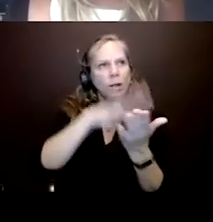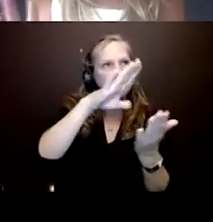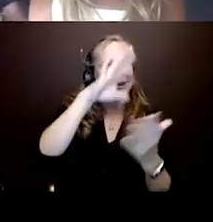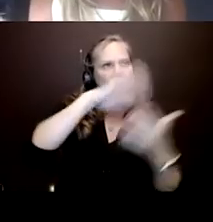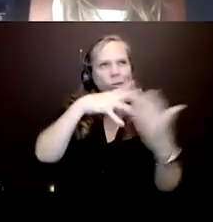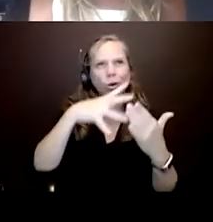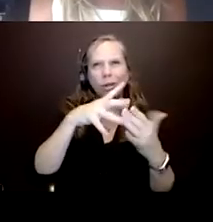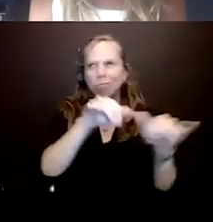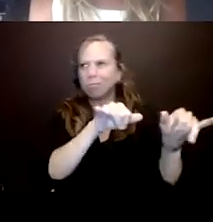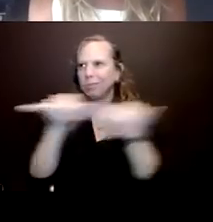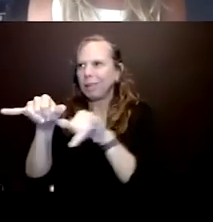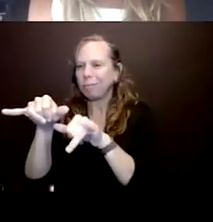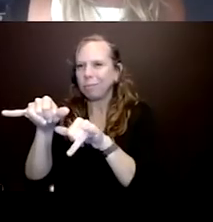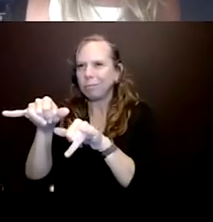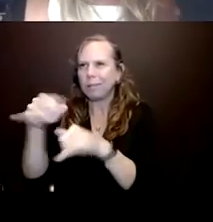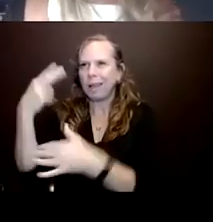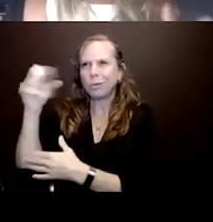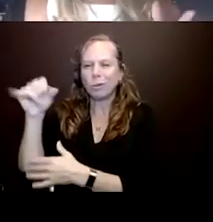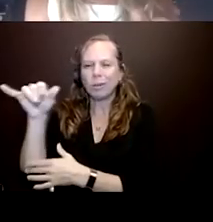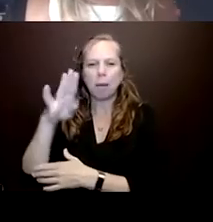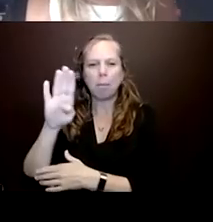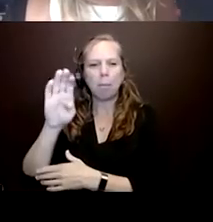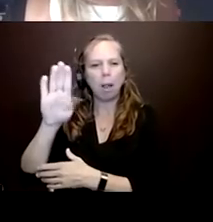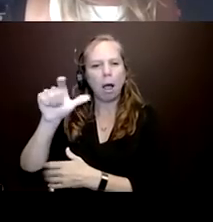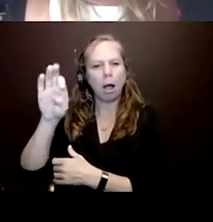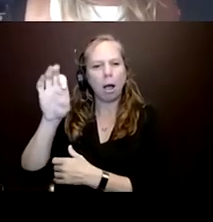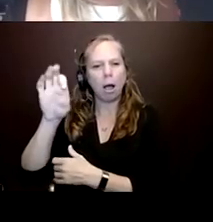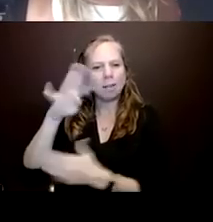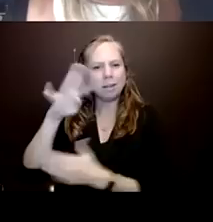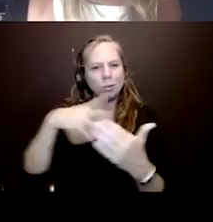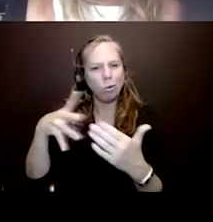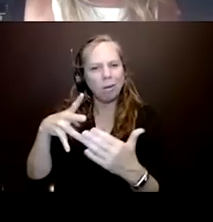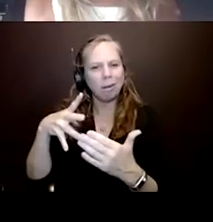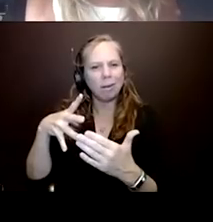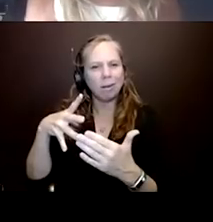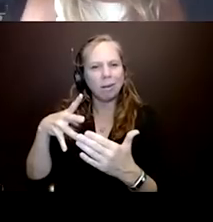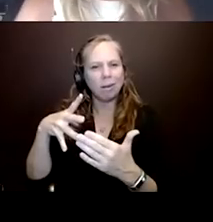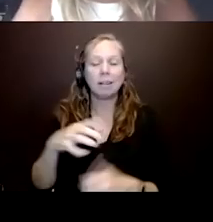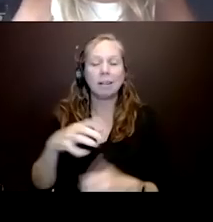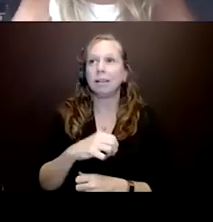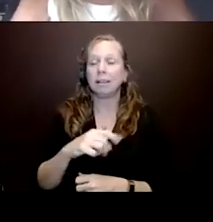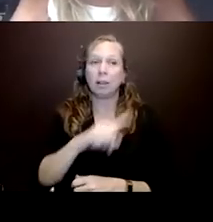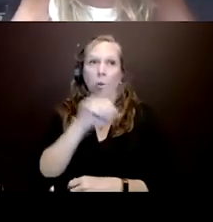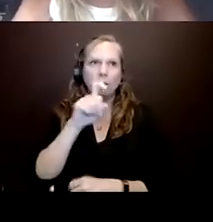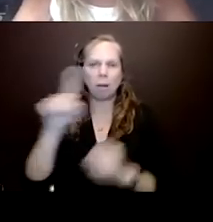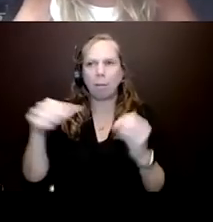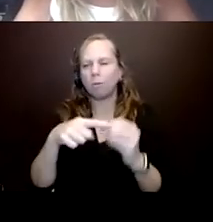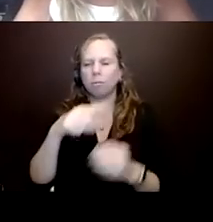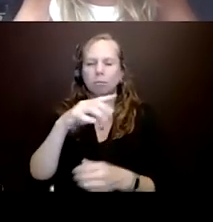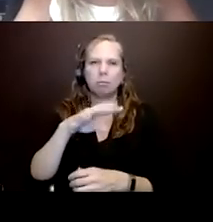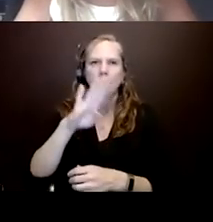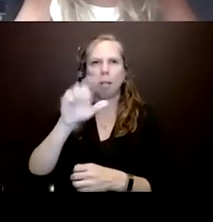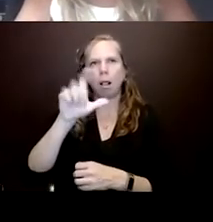school in terms of block scheduling. We're going to talk a little bit about how, you know, the question was, are we going to block scheduling now at middle school?